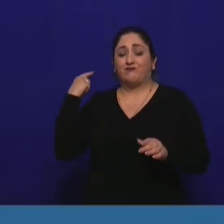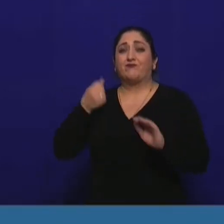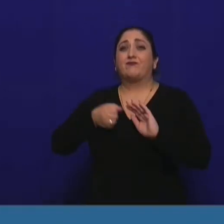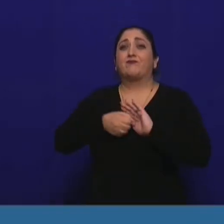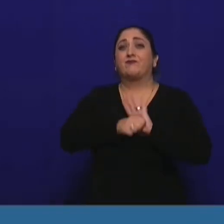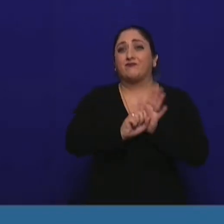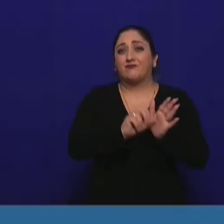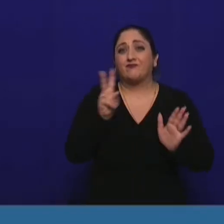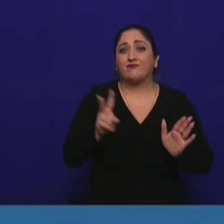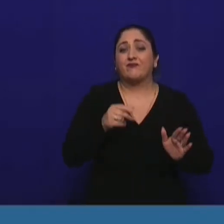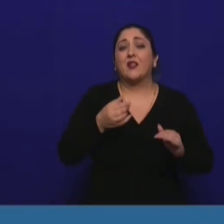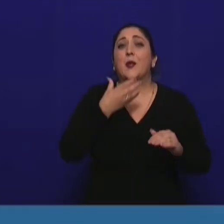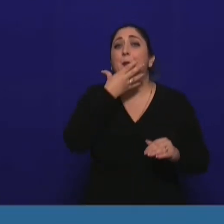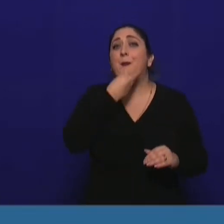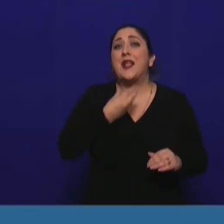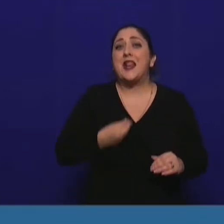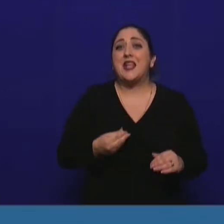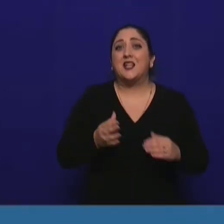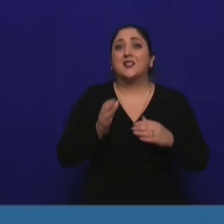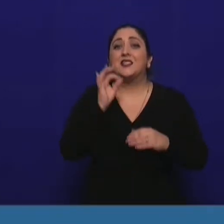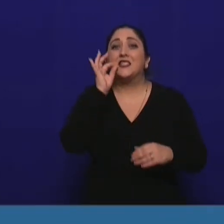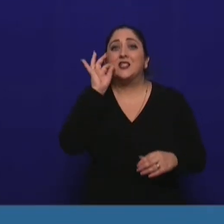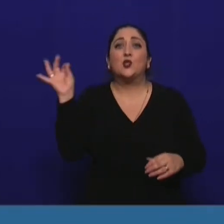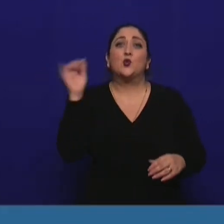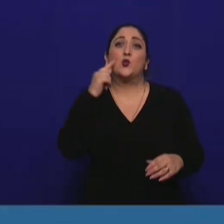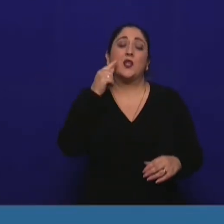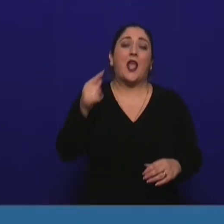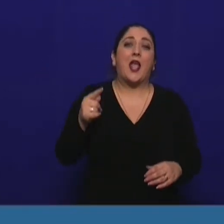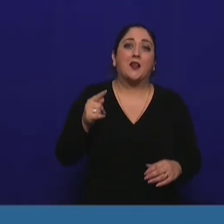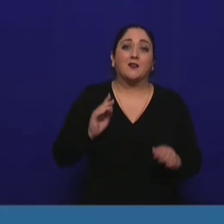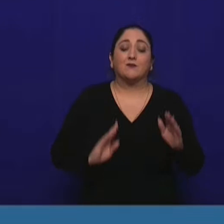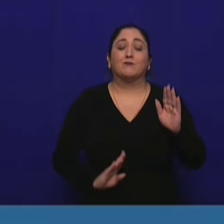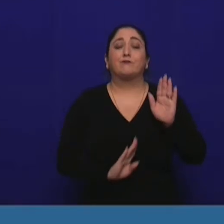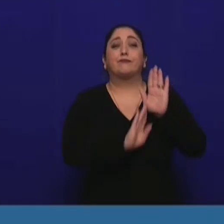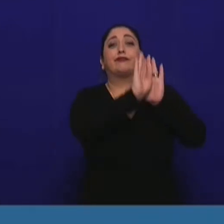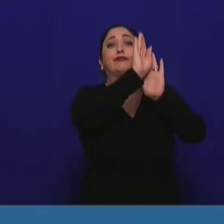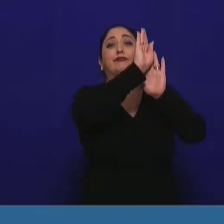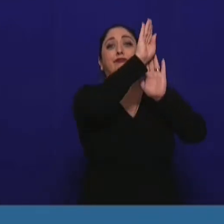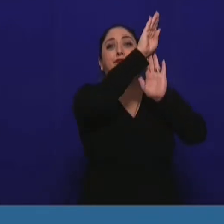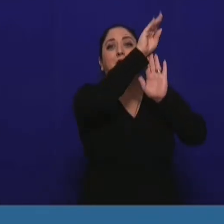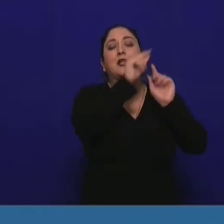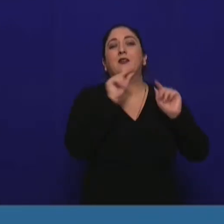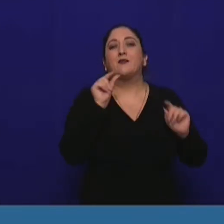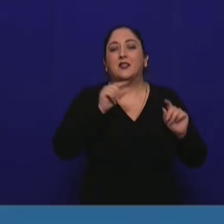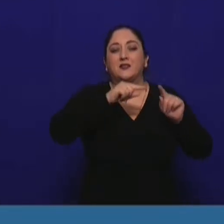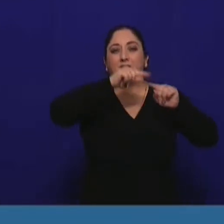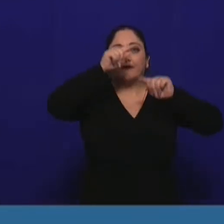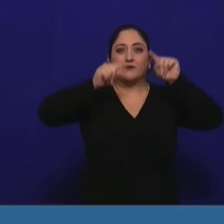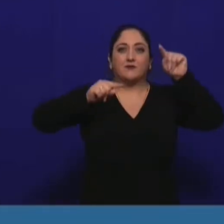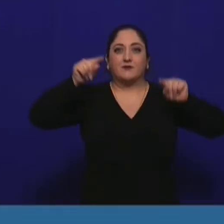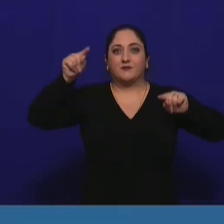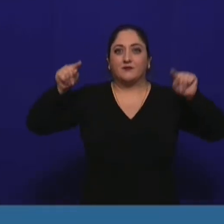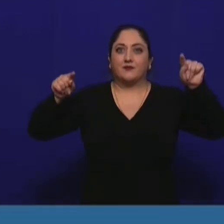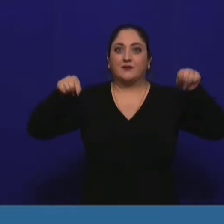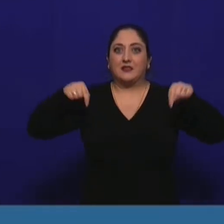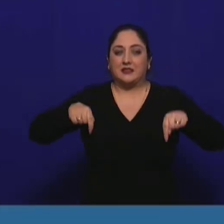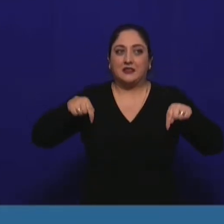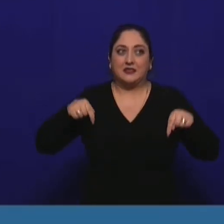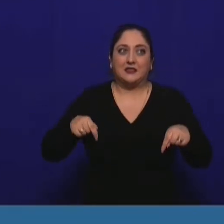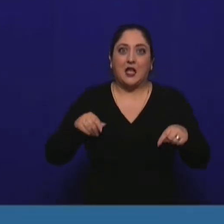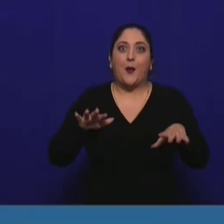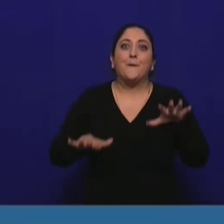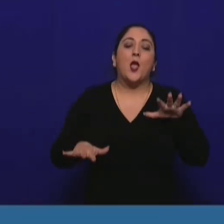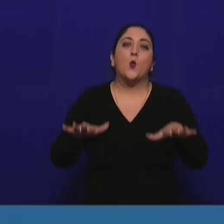kien l-ammont tal-peak li lħaqna f'din il-wave u issa qegħdin naraw li n-numri qegħdin ivarjaw infatti il-moving